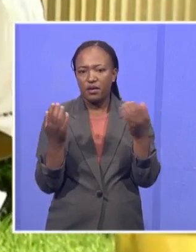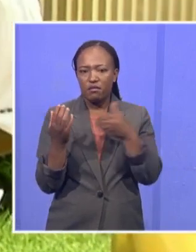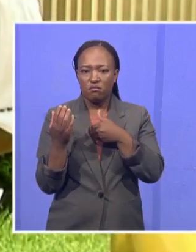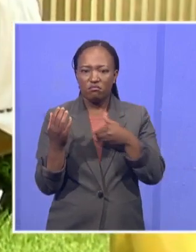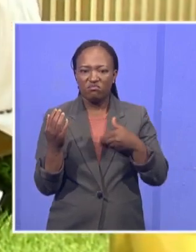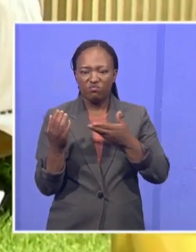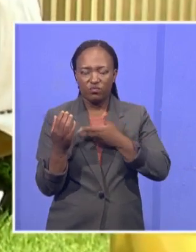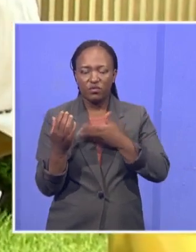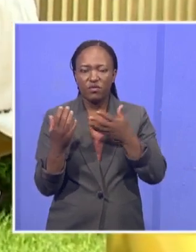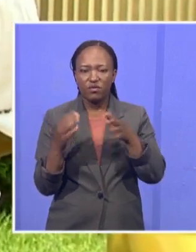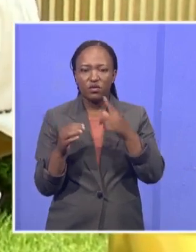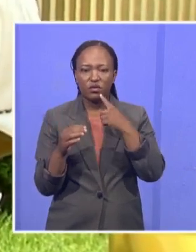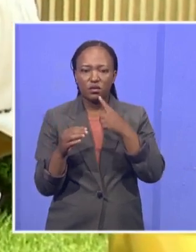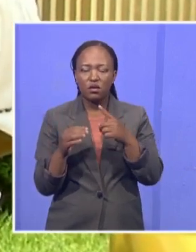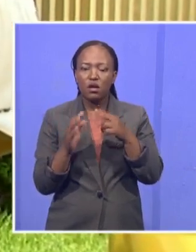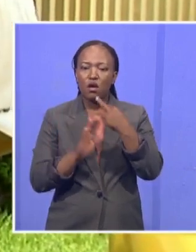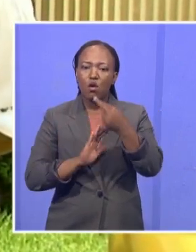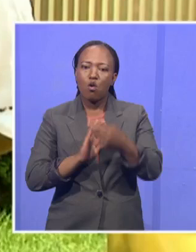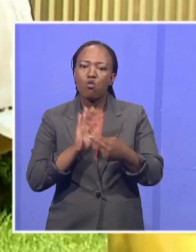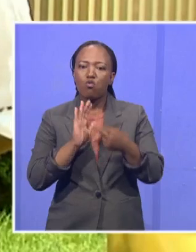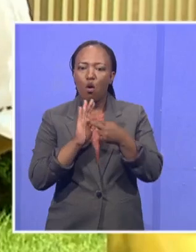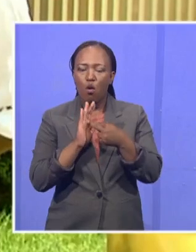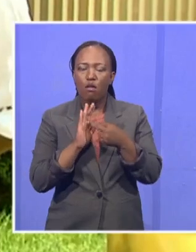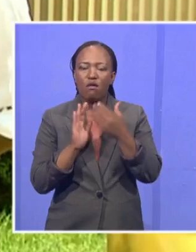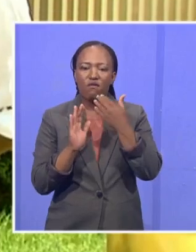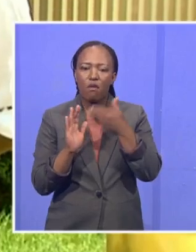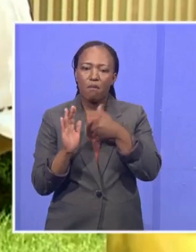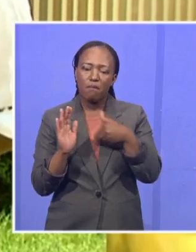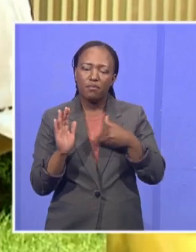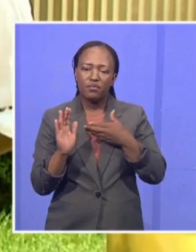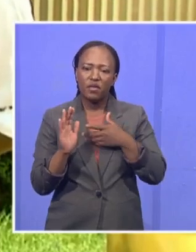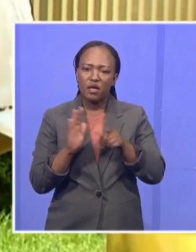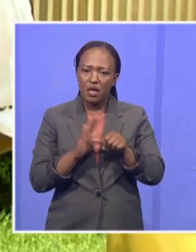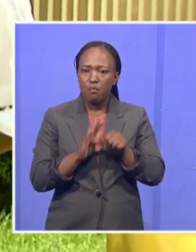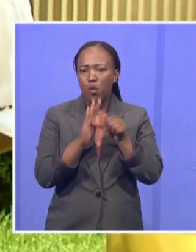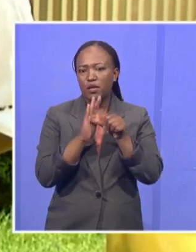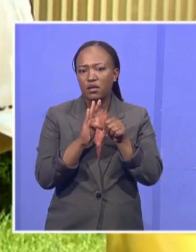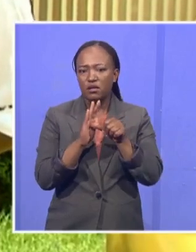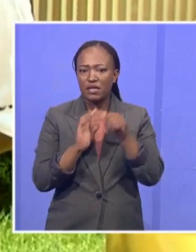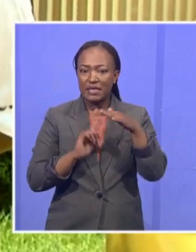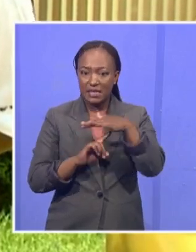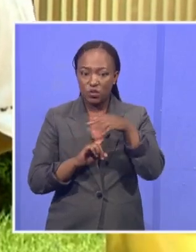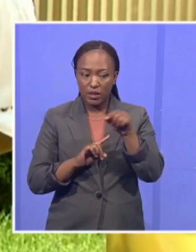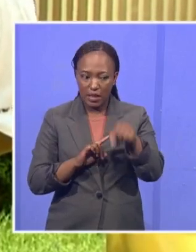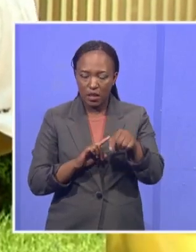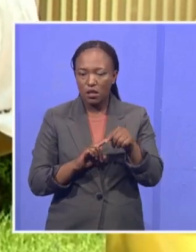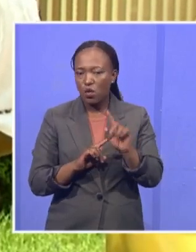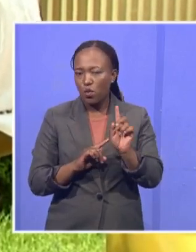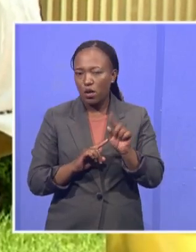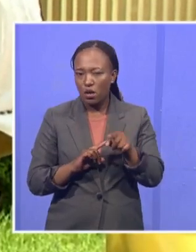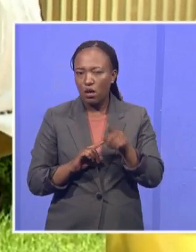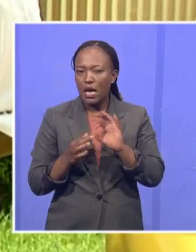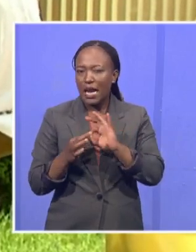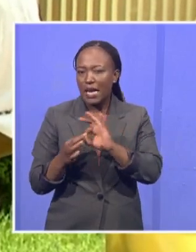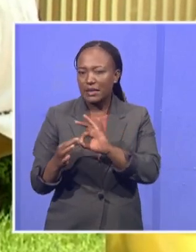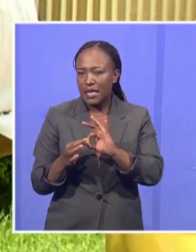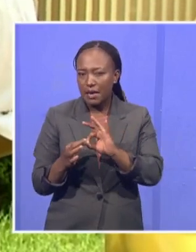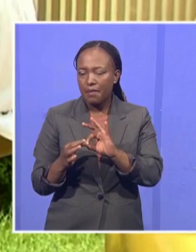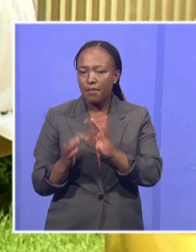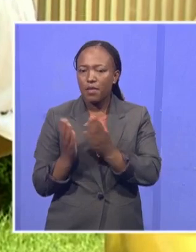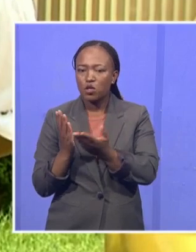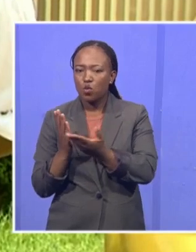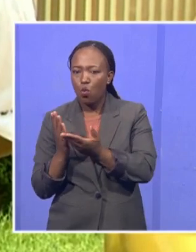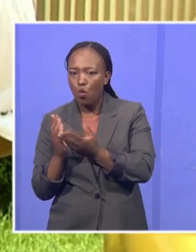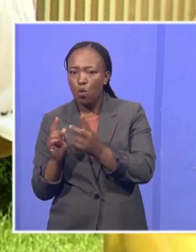a role in the academic activity of their children is vital. What's the situation at your school? What's the relationship between the